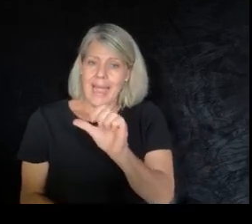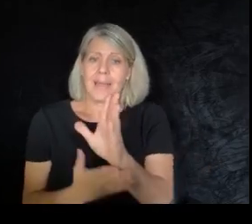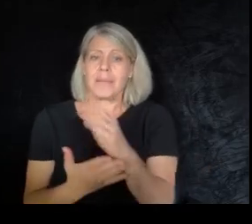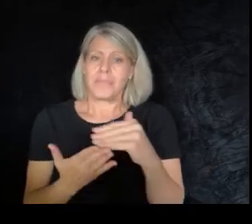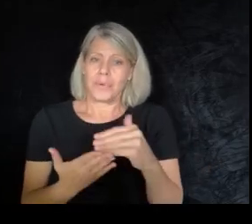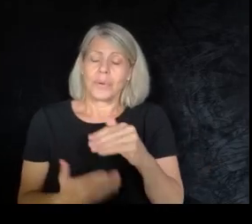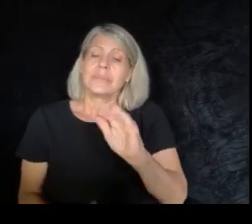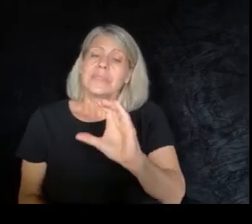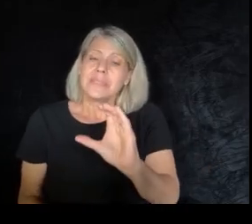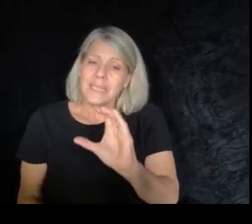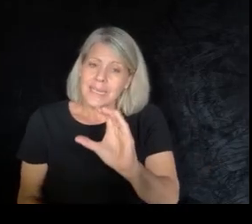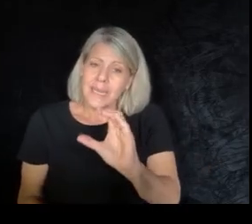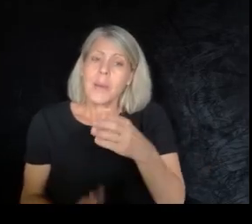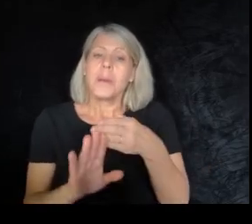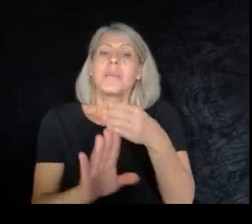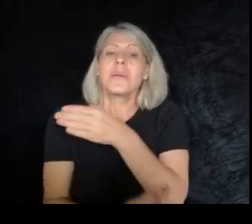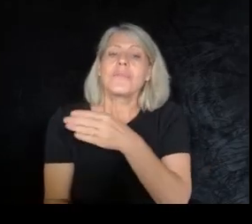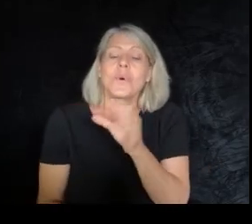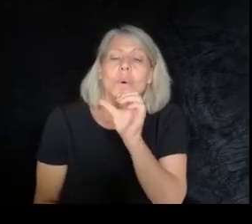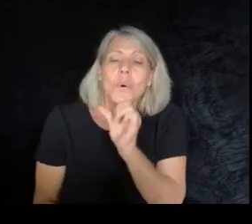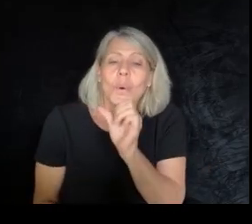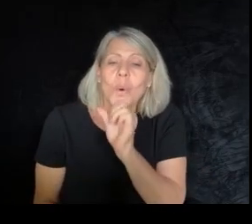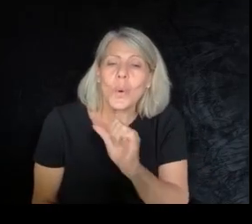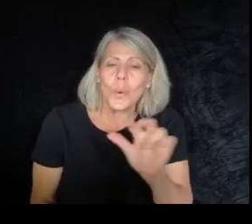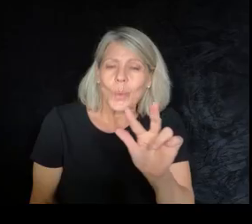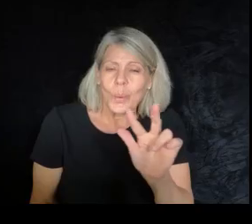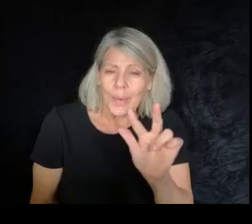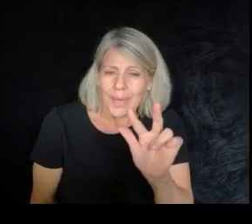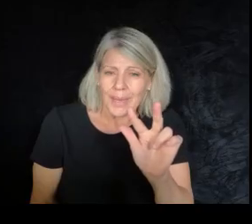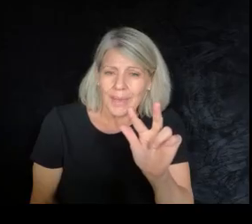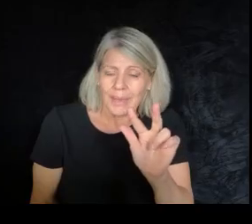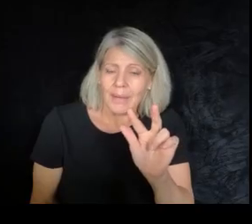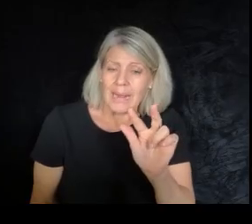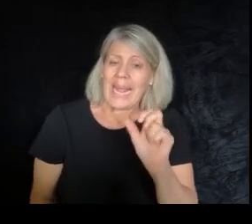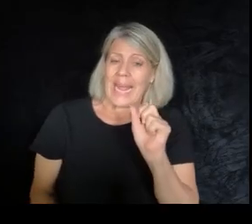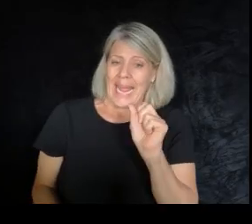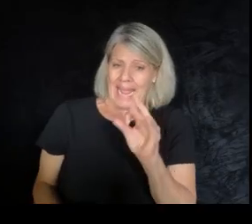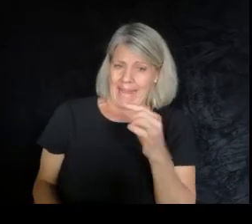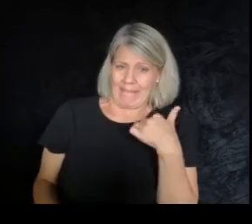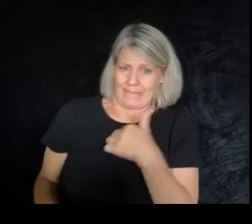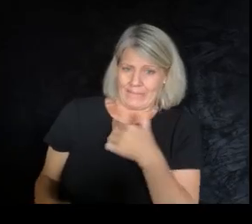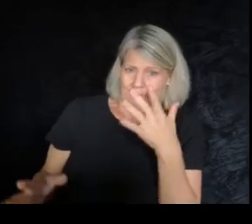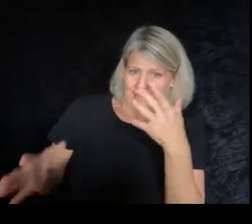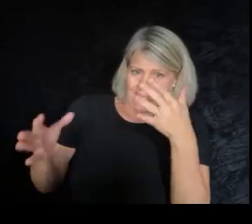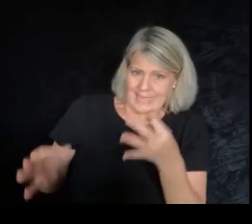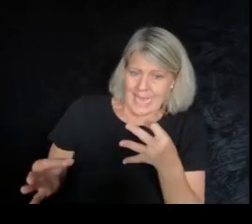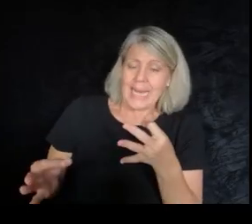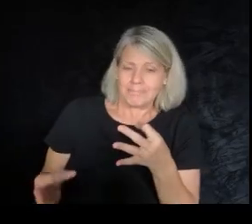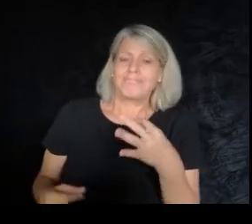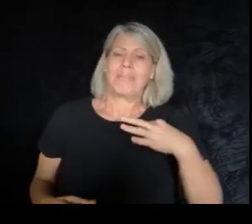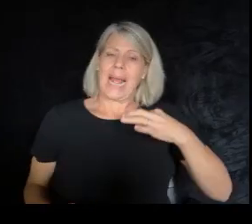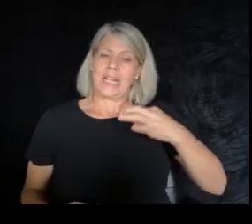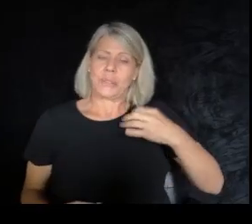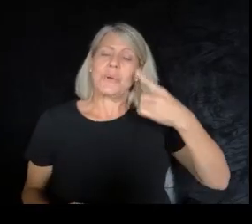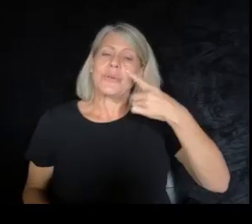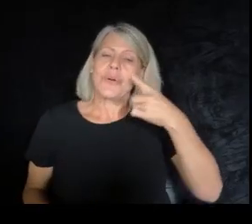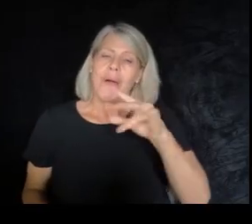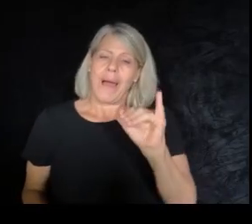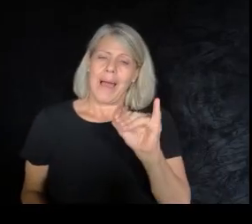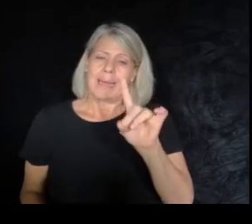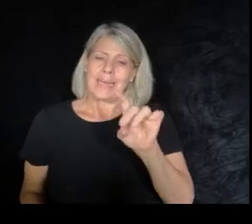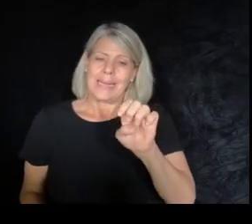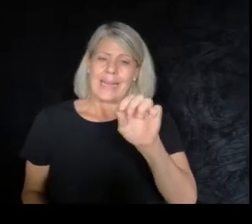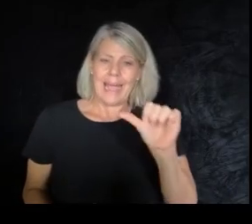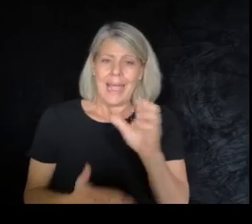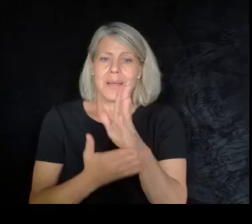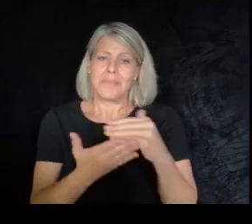Part C, prior to age 3 who are found eligible for IDEA Part